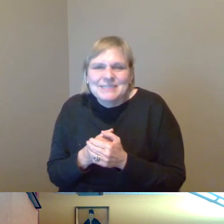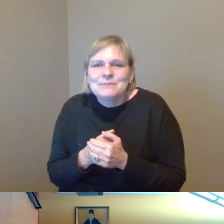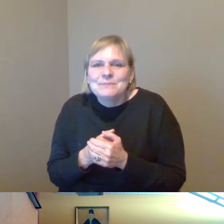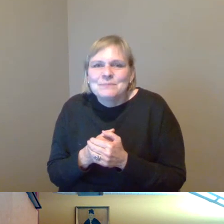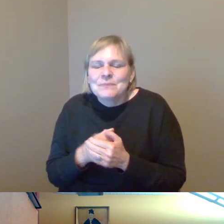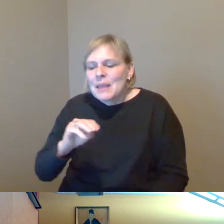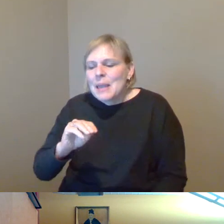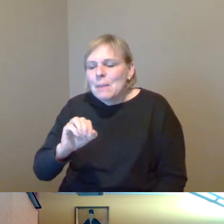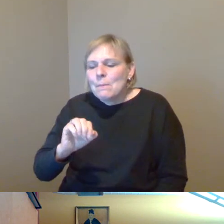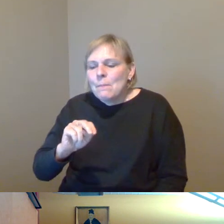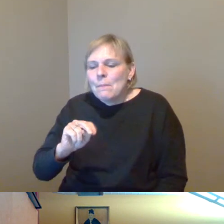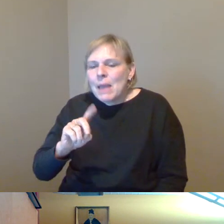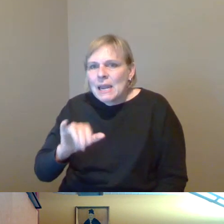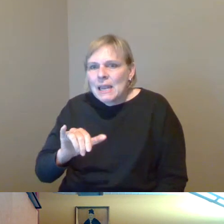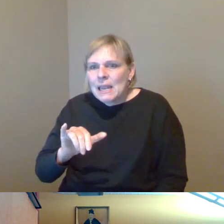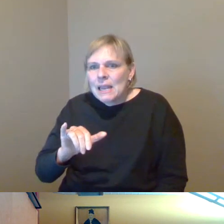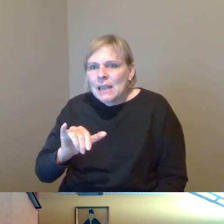Mandy.